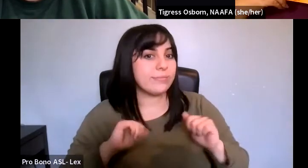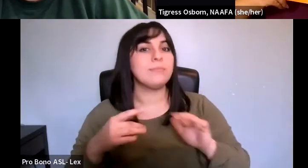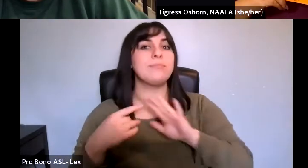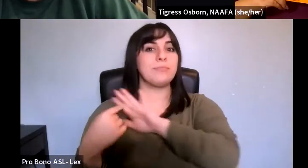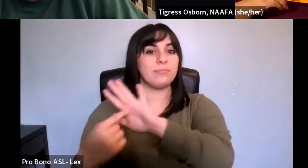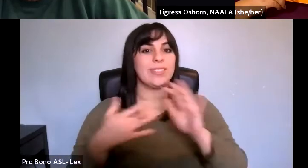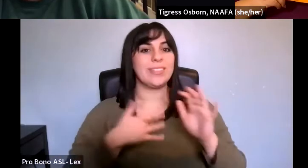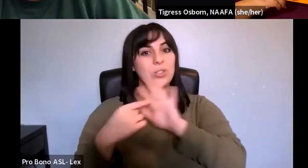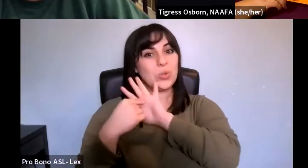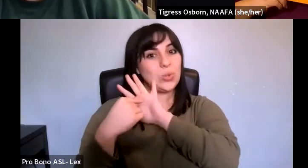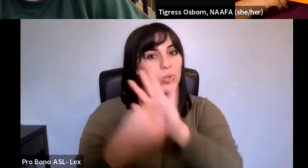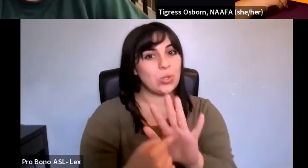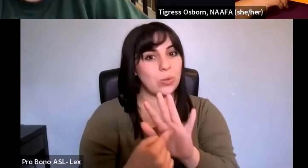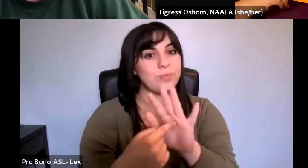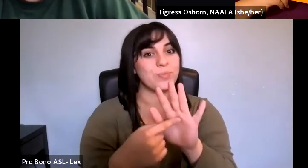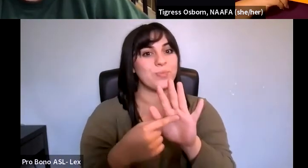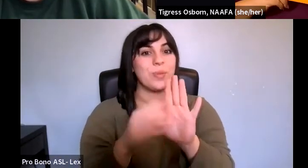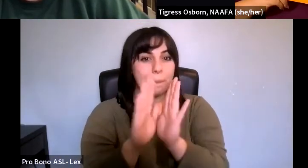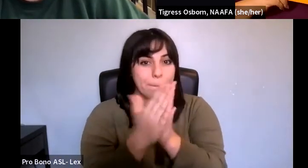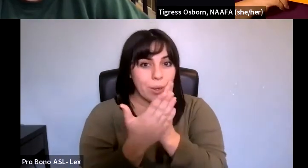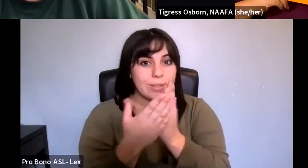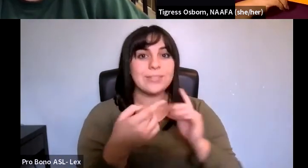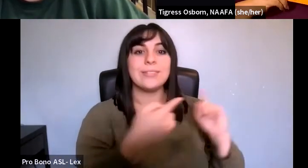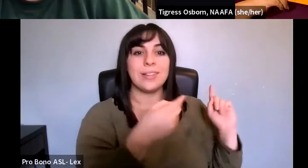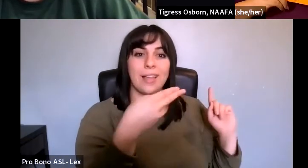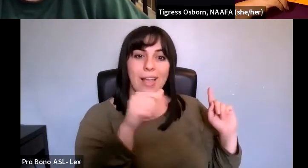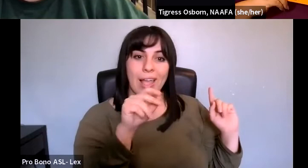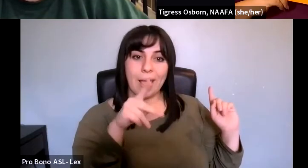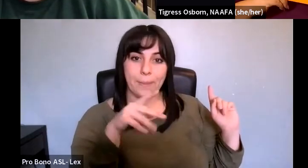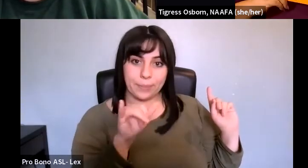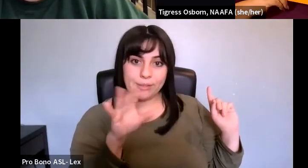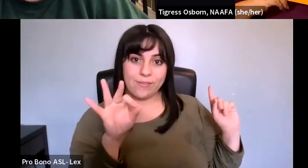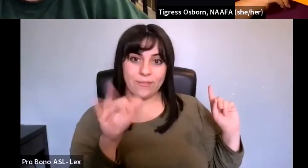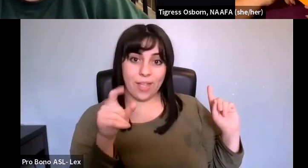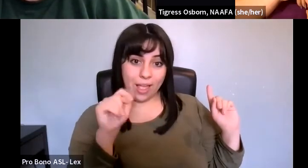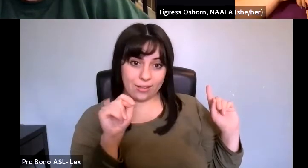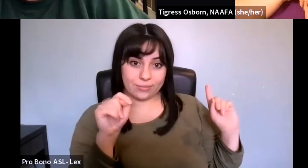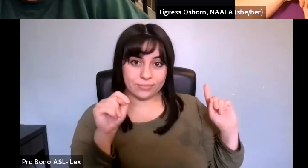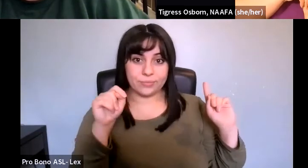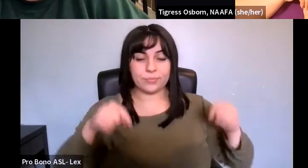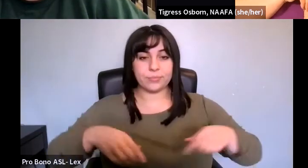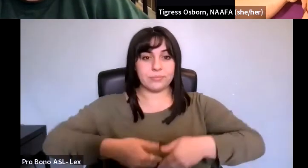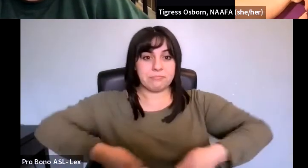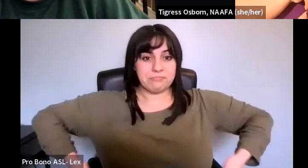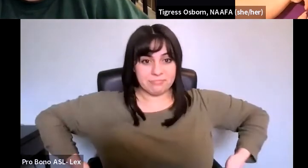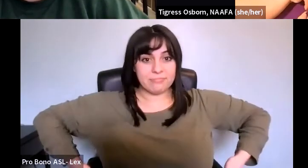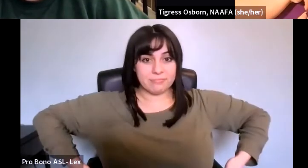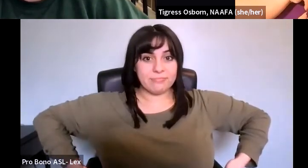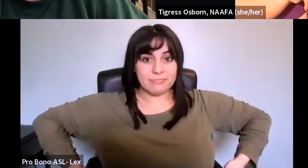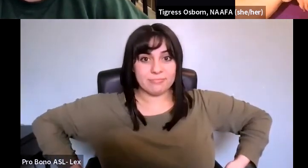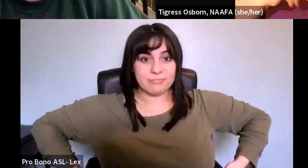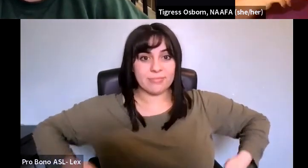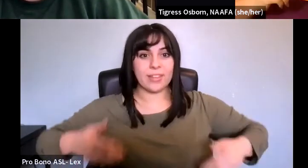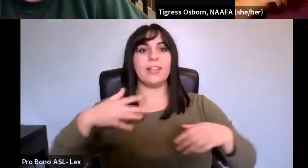Sophie on the front with her bare midriff painted with the with a smiley,